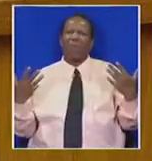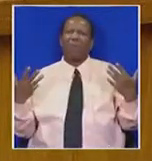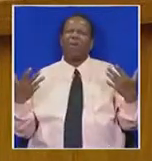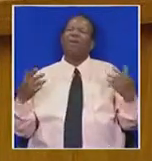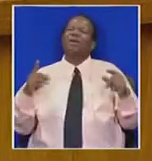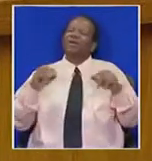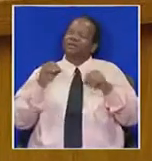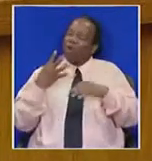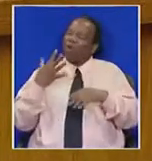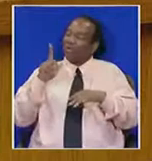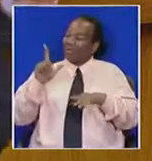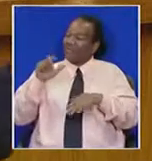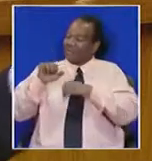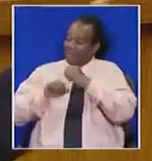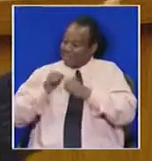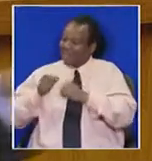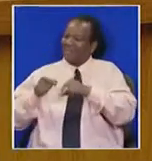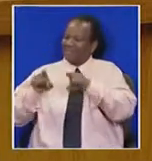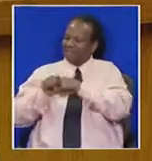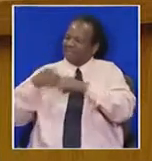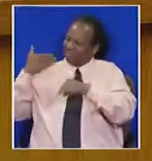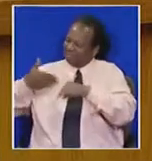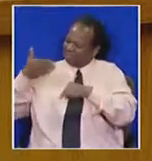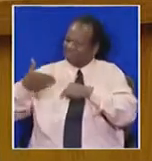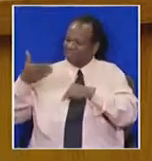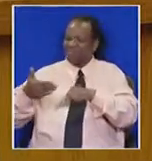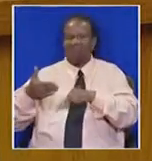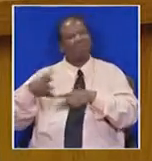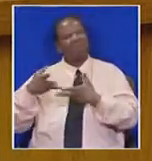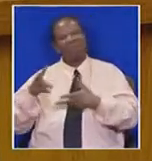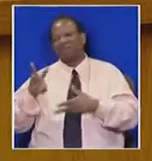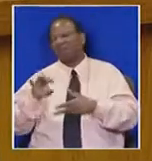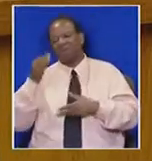that for the past 7 years. They're doing nothing about it.